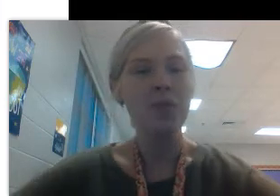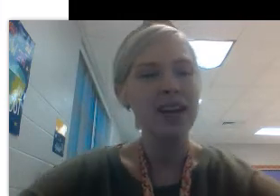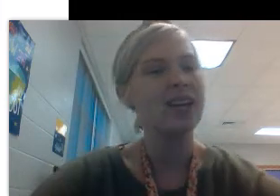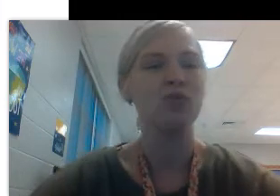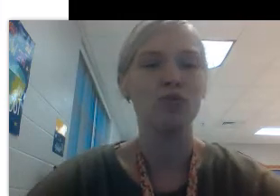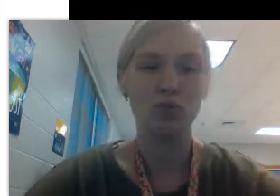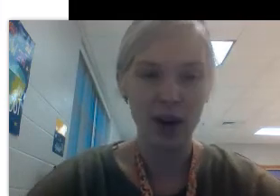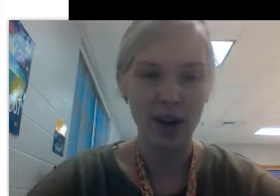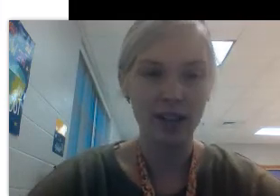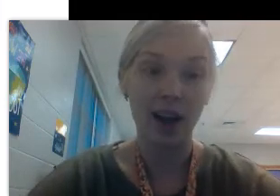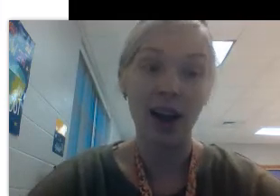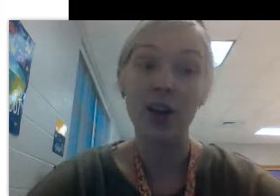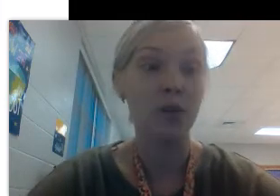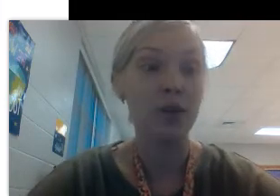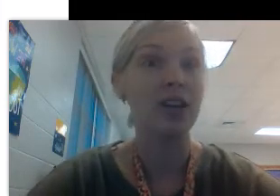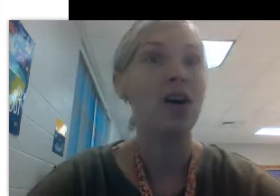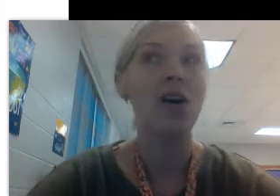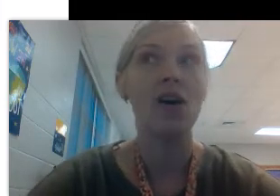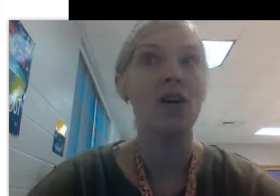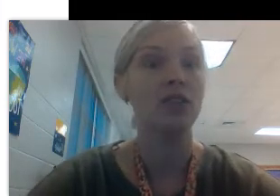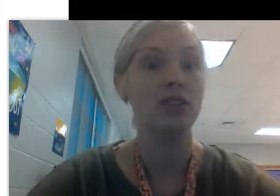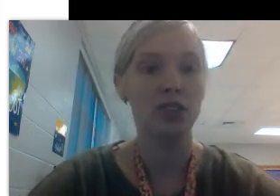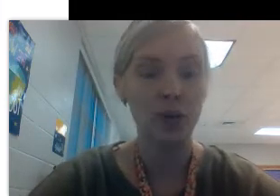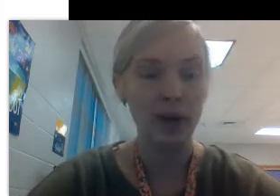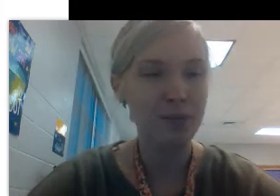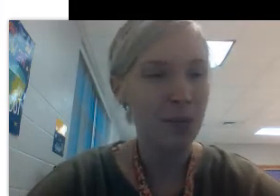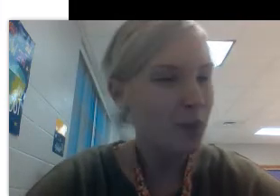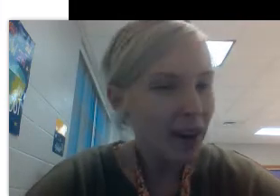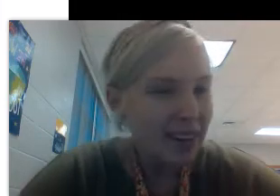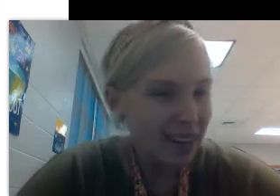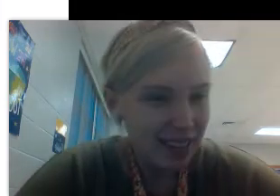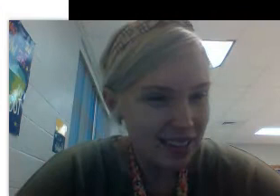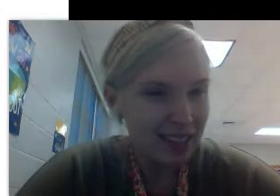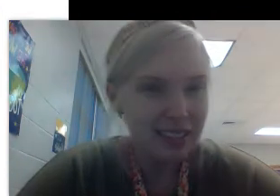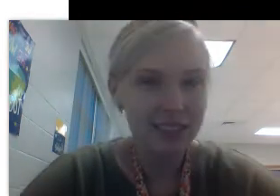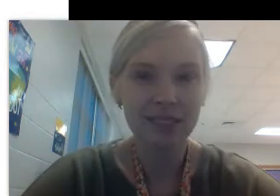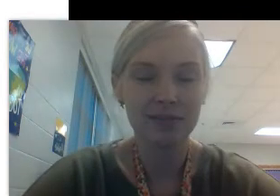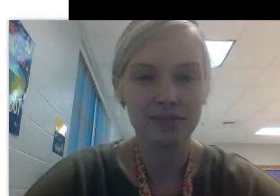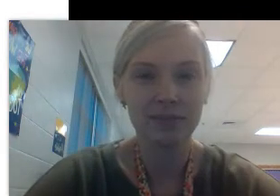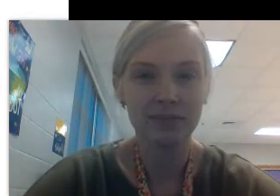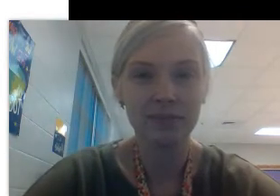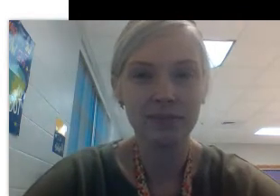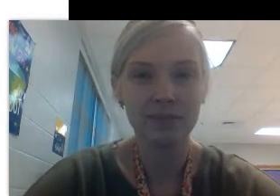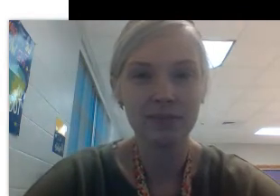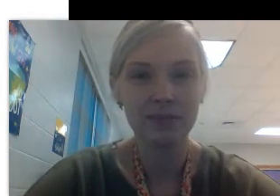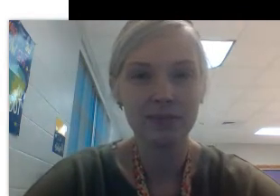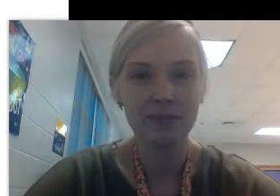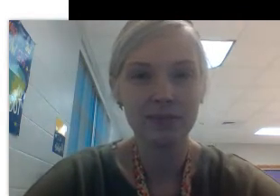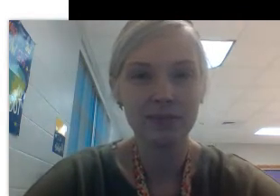And what is run? I know we can all do it, but what is it?